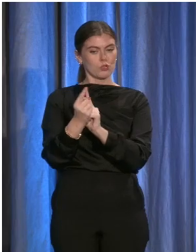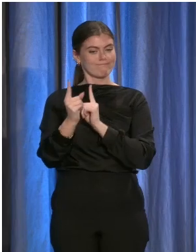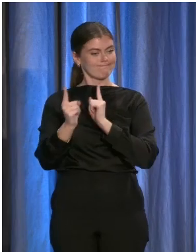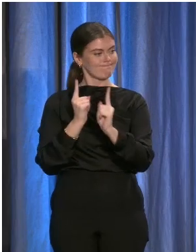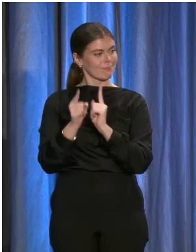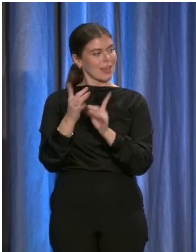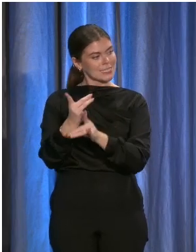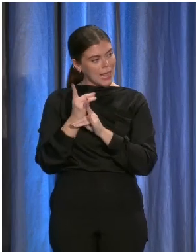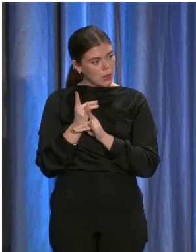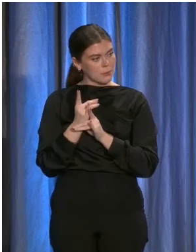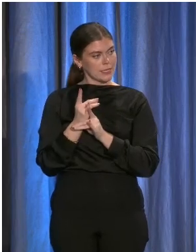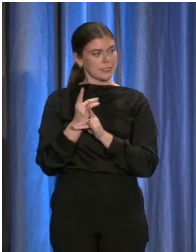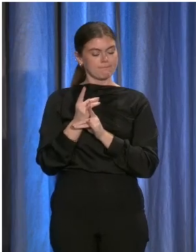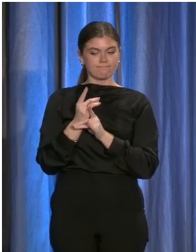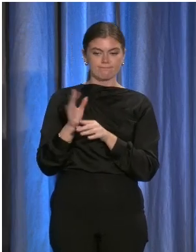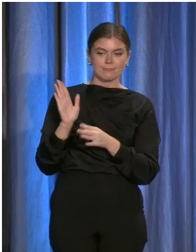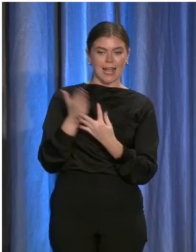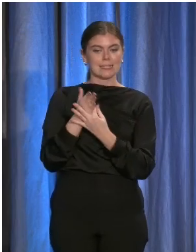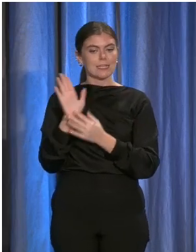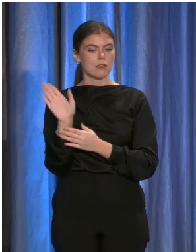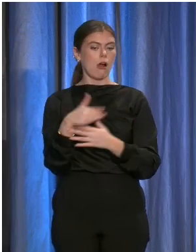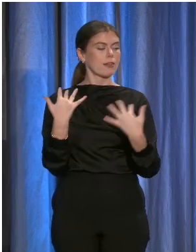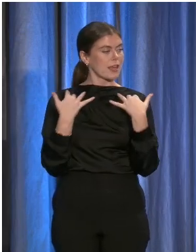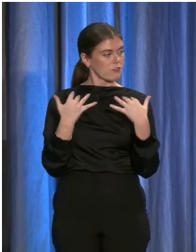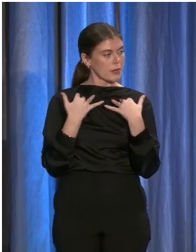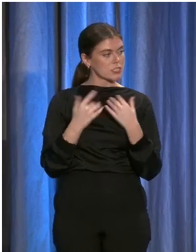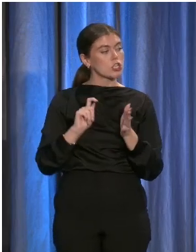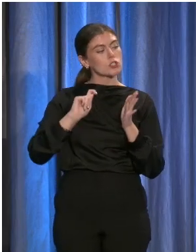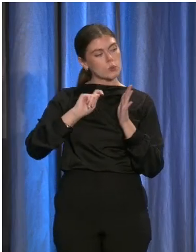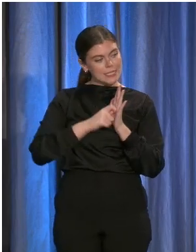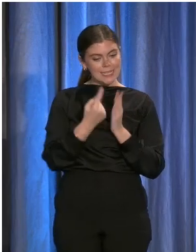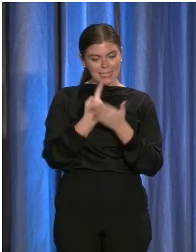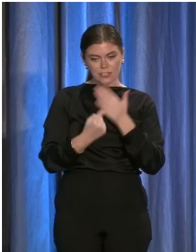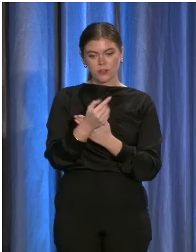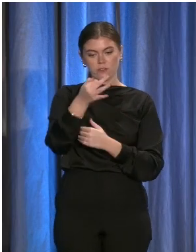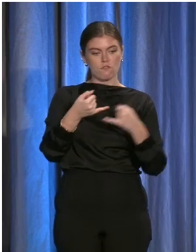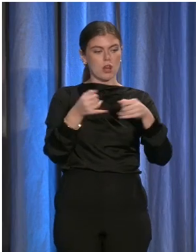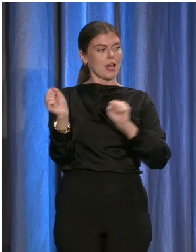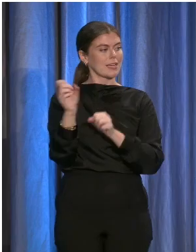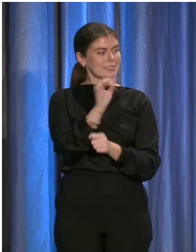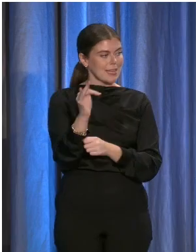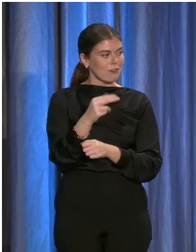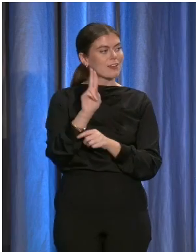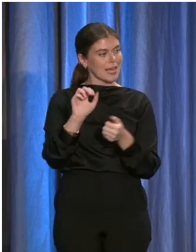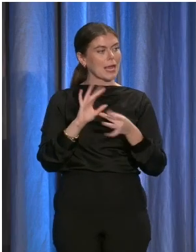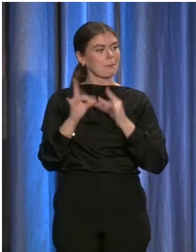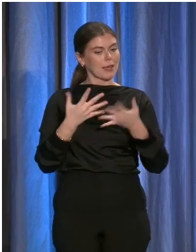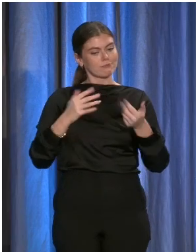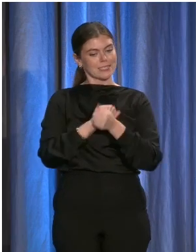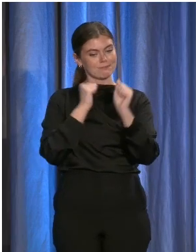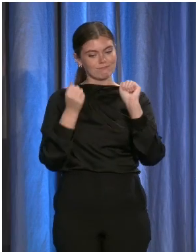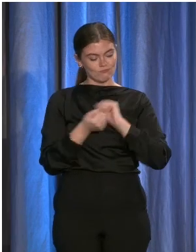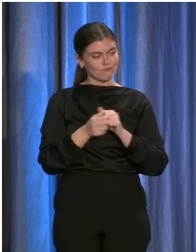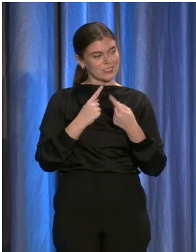that helped me get that information. So key individual frontline staff can make this difference.